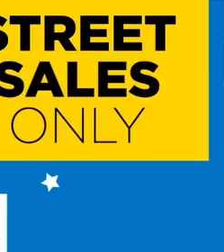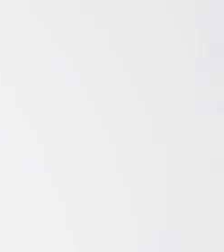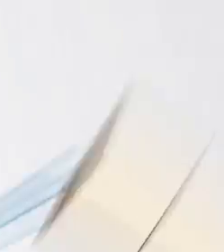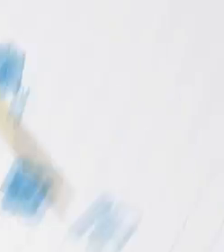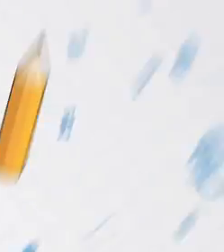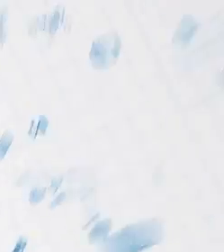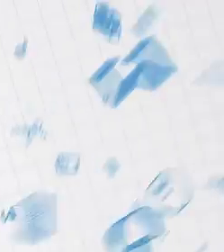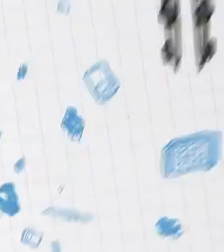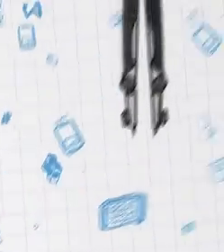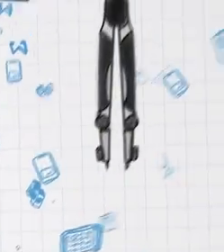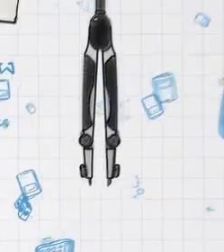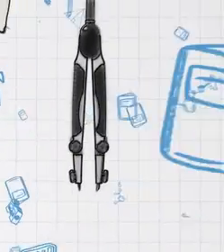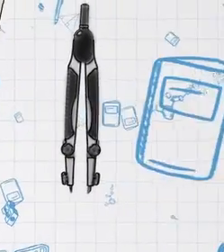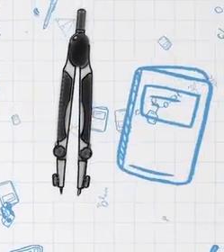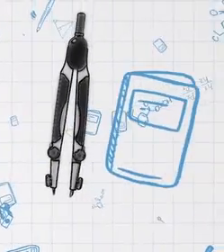Zoshi.